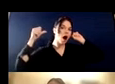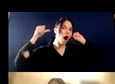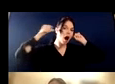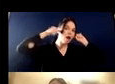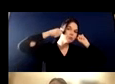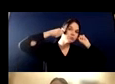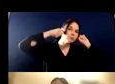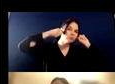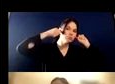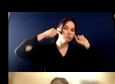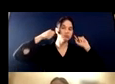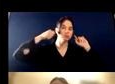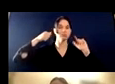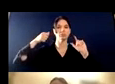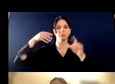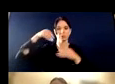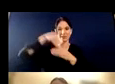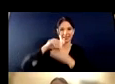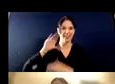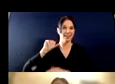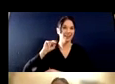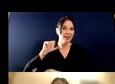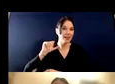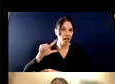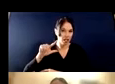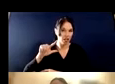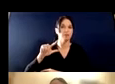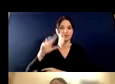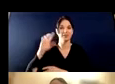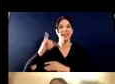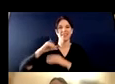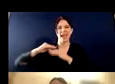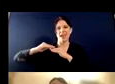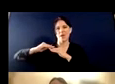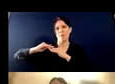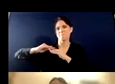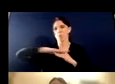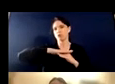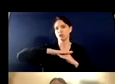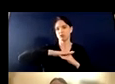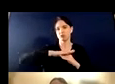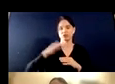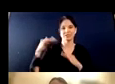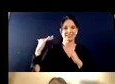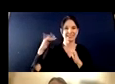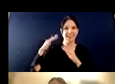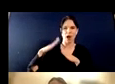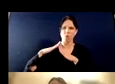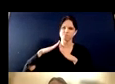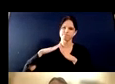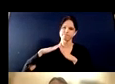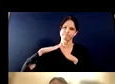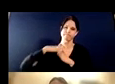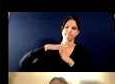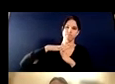ear canal. And this sends sound through the entire auditory system.